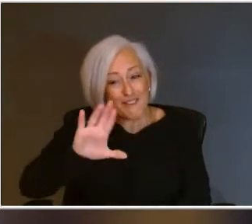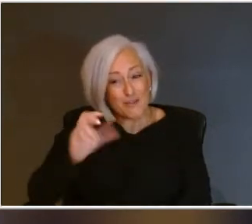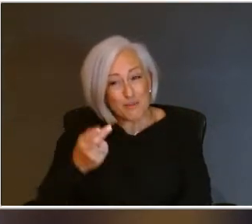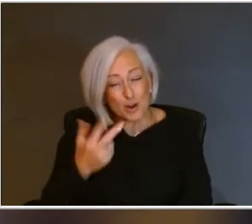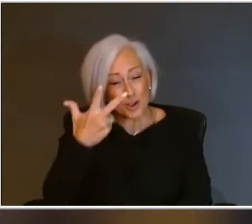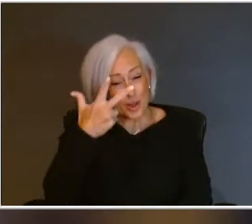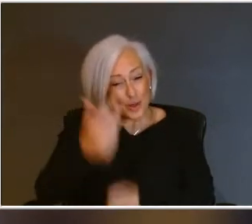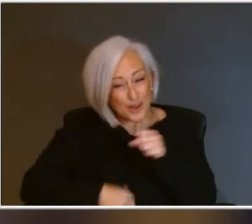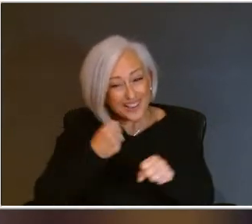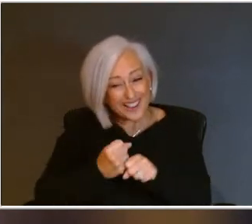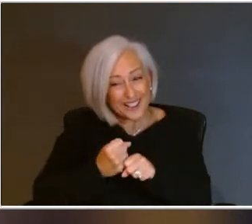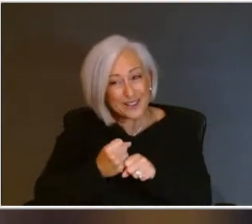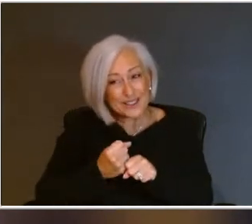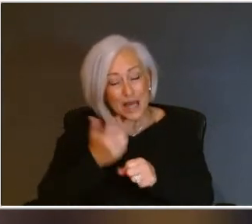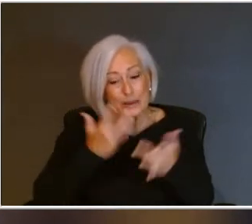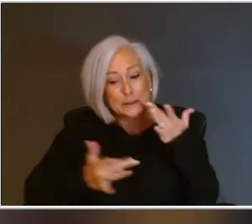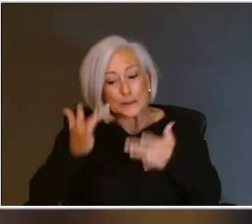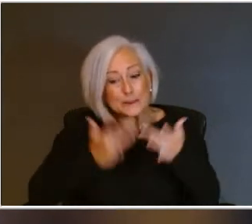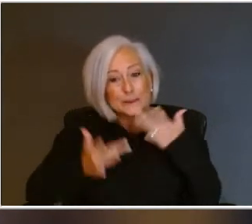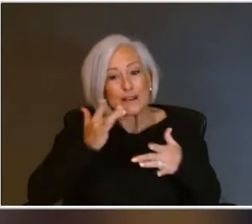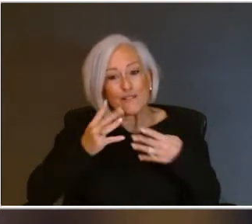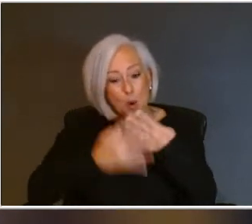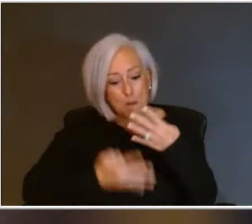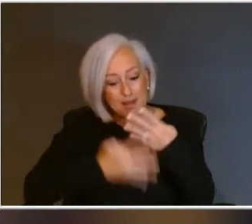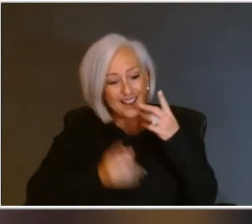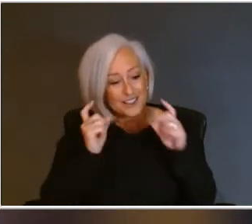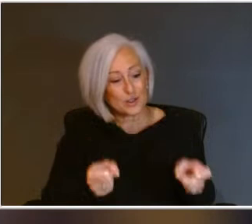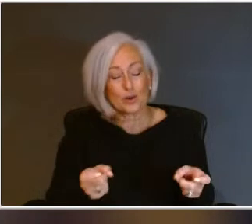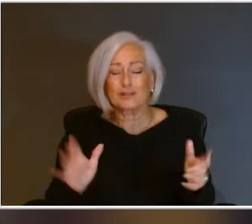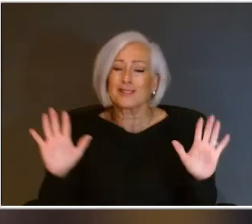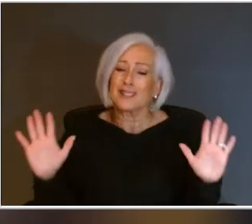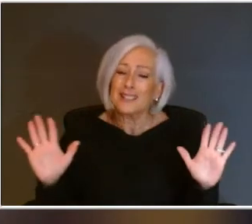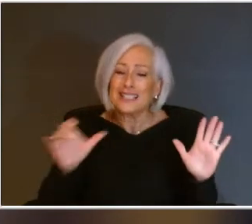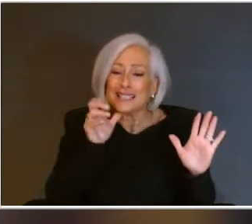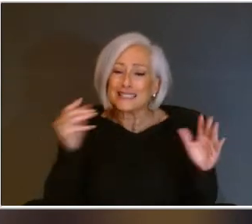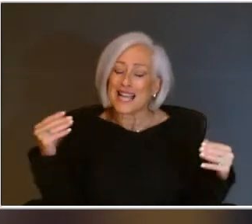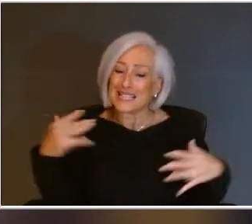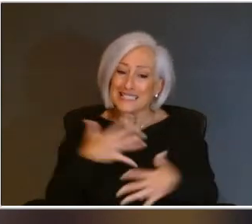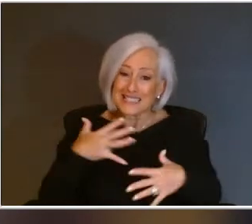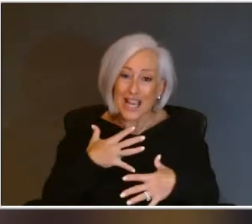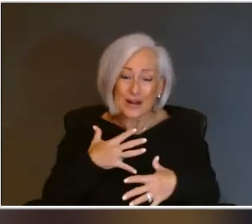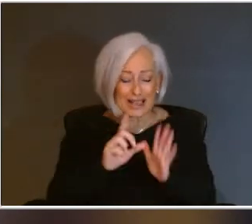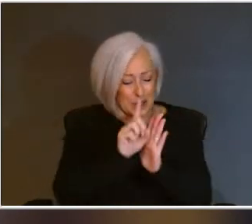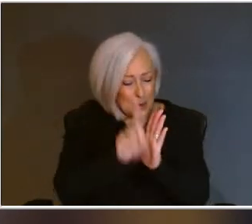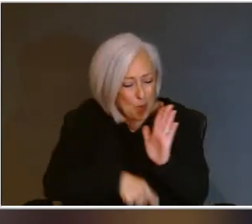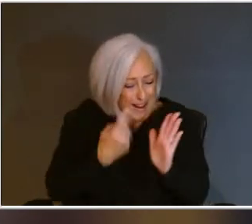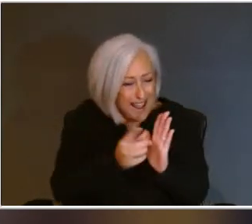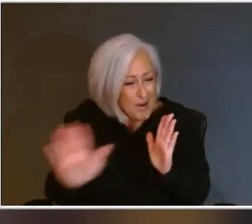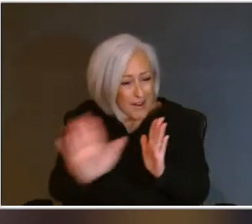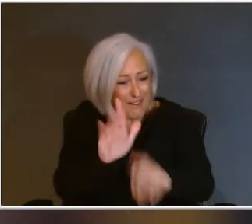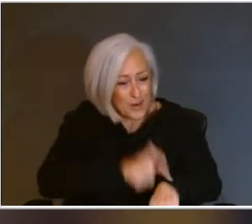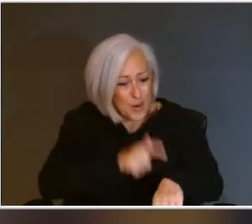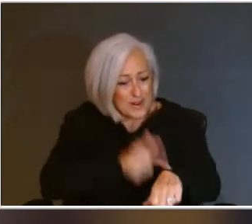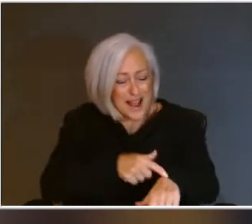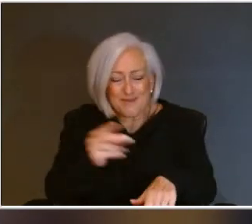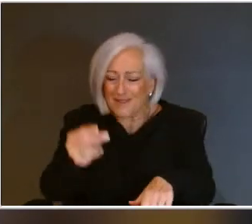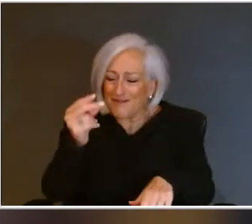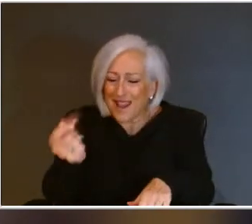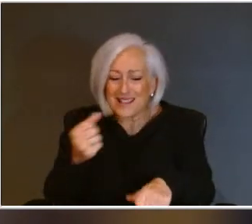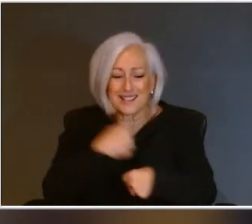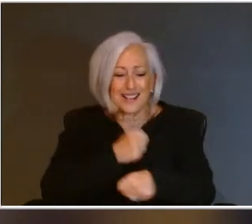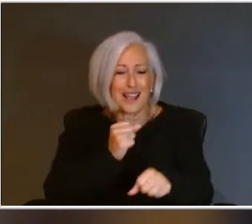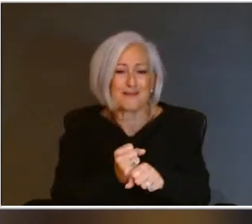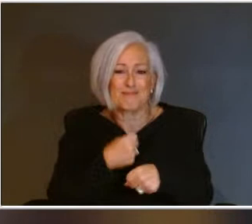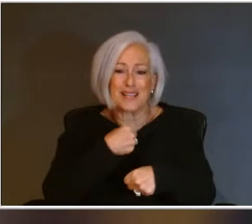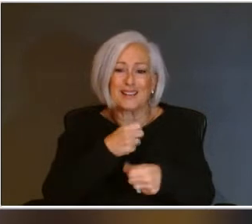shortage. I will say it's not that scary. It's an hour of your time. It's pretty quick, and it can mean the difference of a lifetime to patients